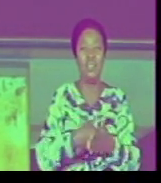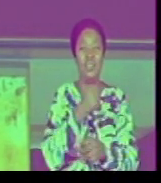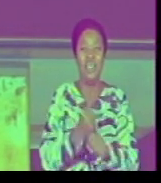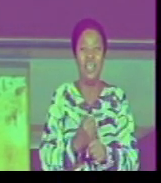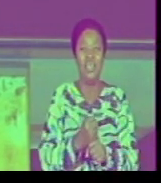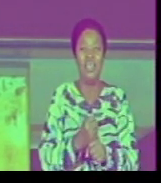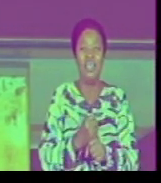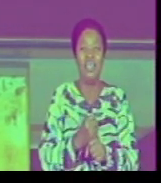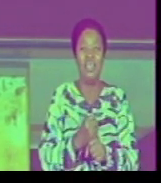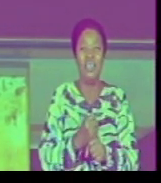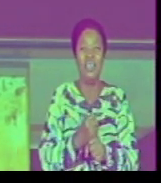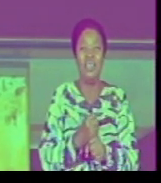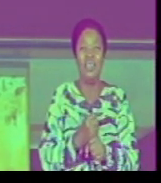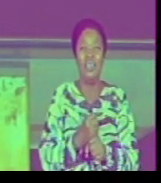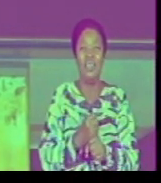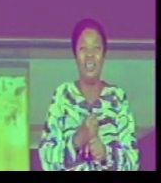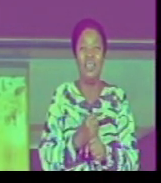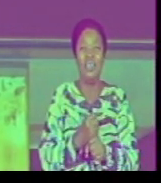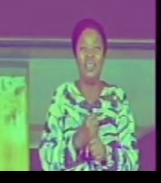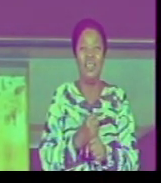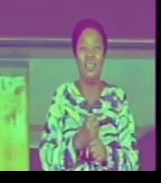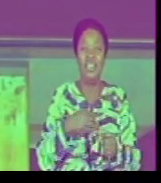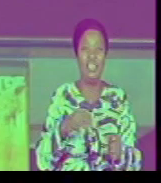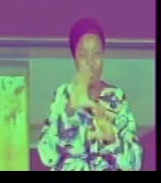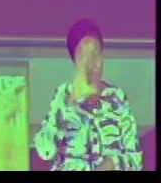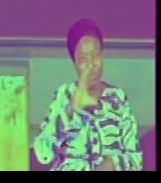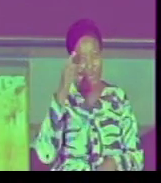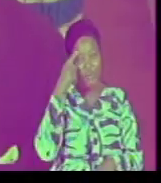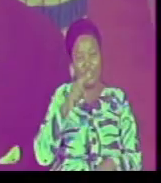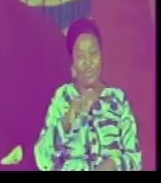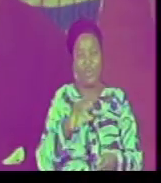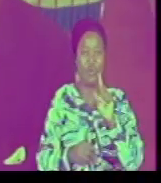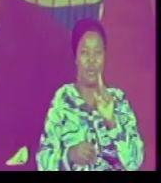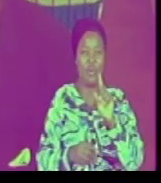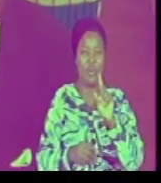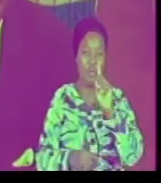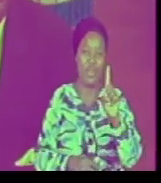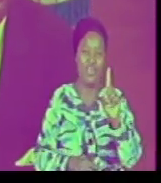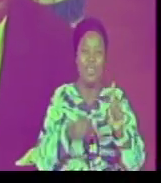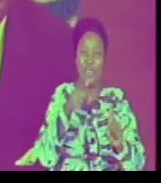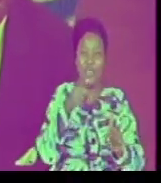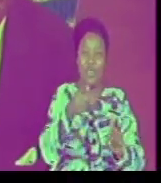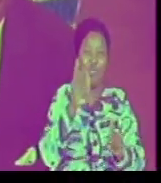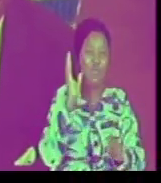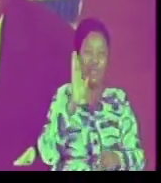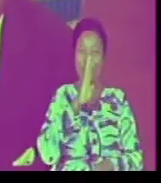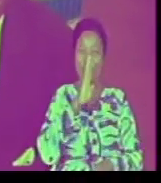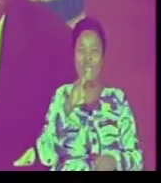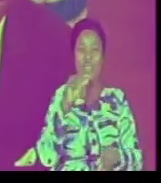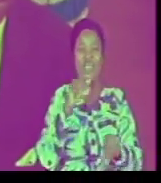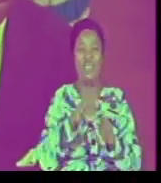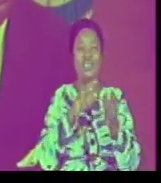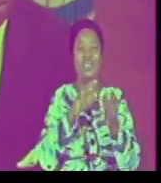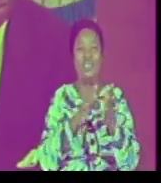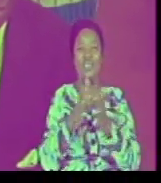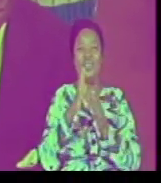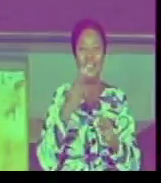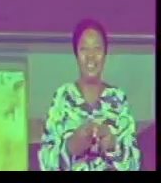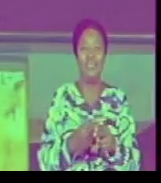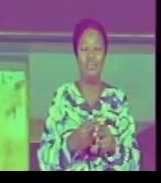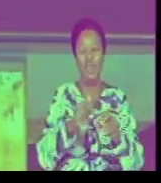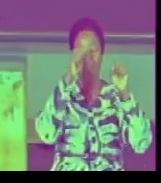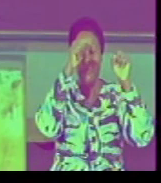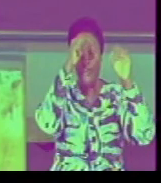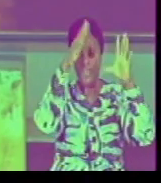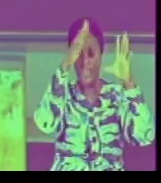And he's looking for number one. You'll be in Jesus' name. Amen. Father, we thank you for